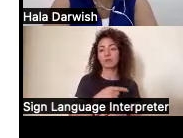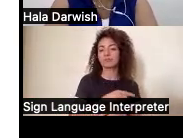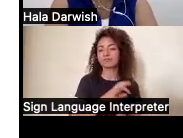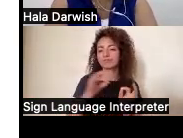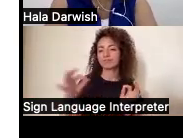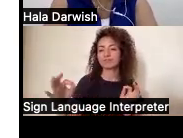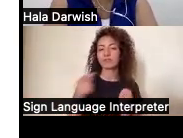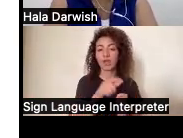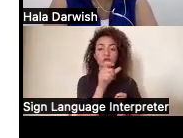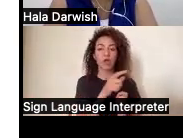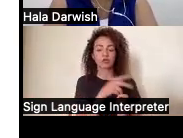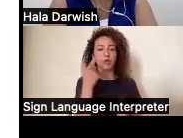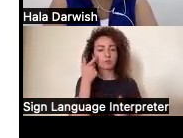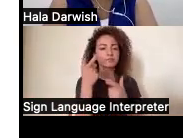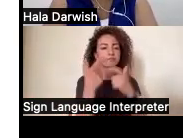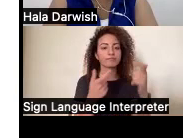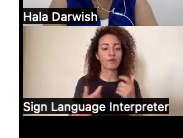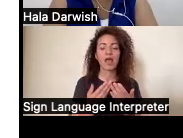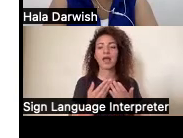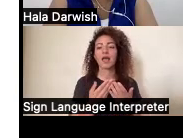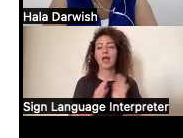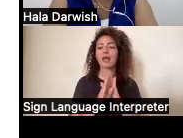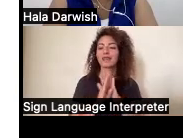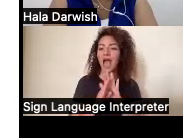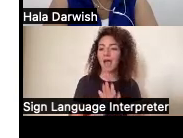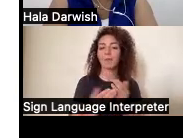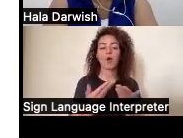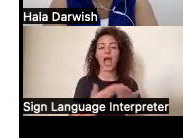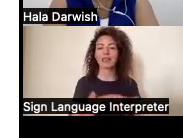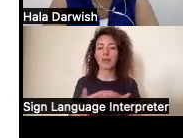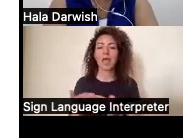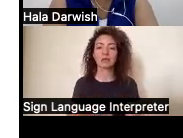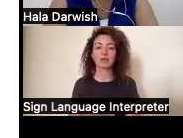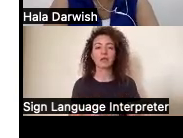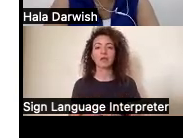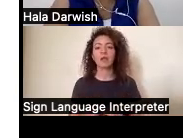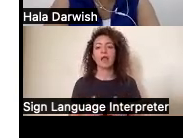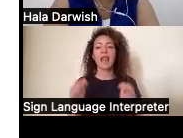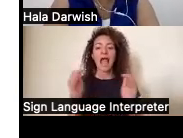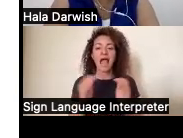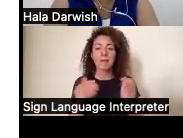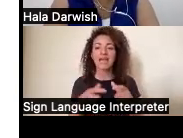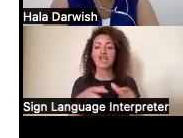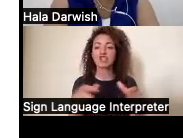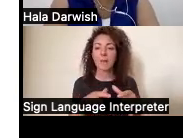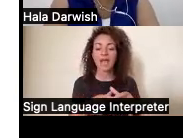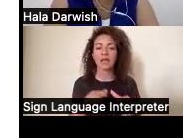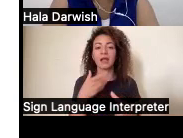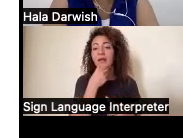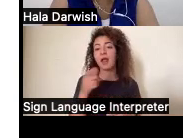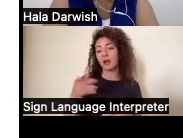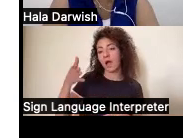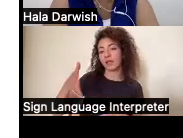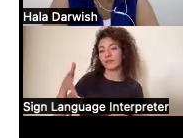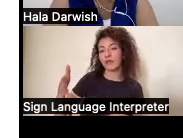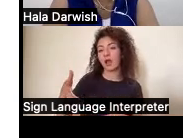management services or child protection case management to children identified with